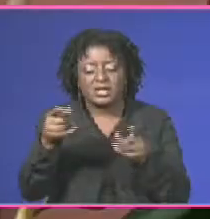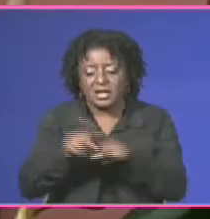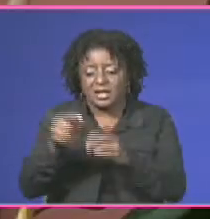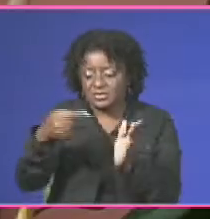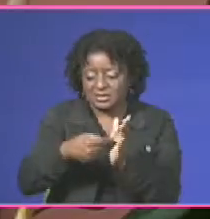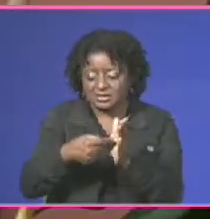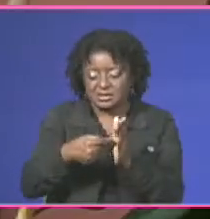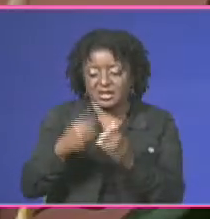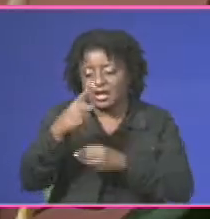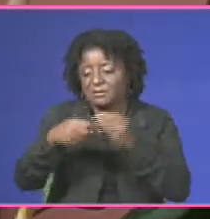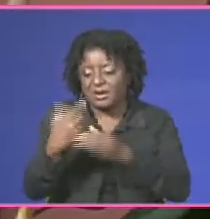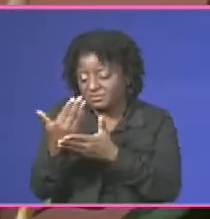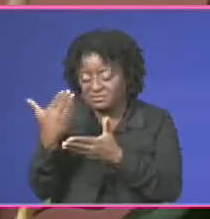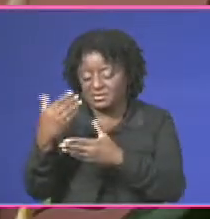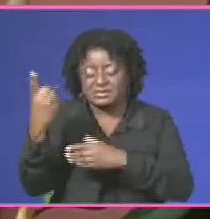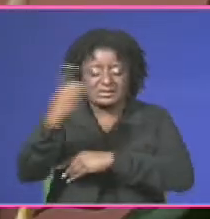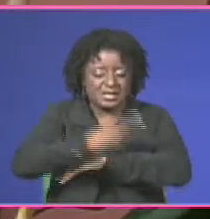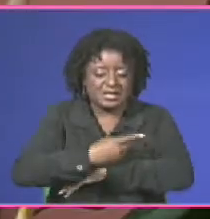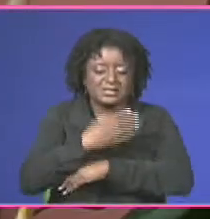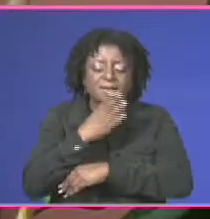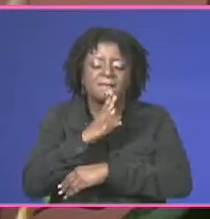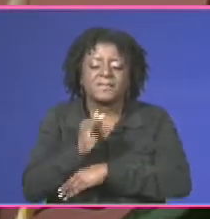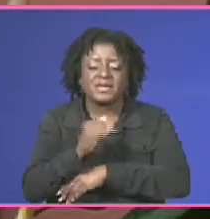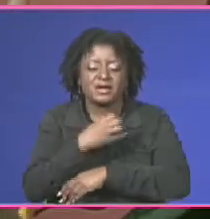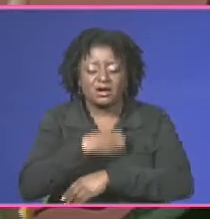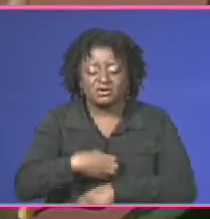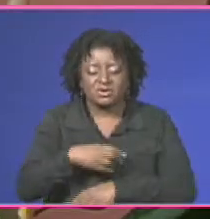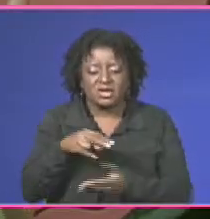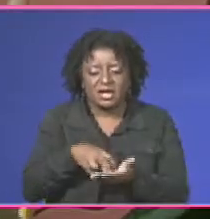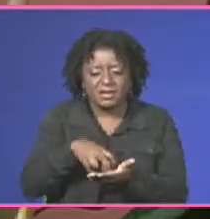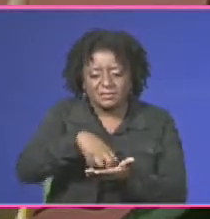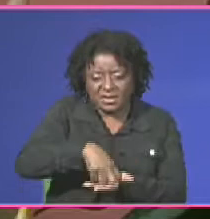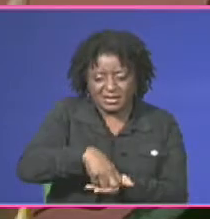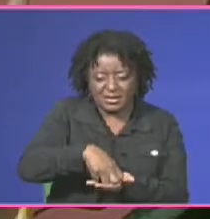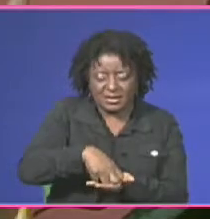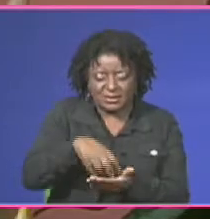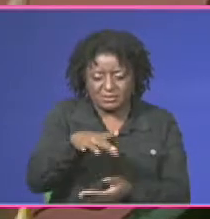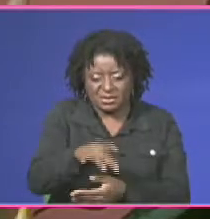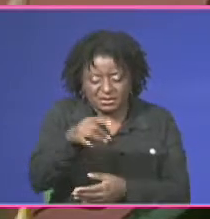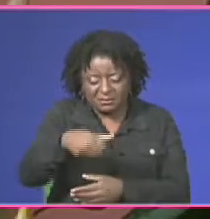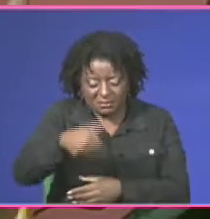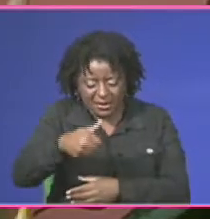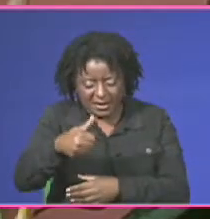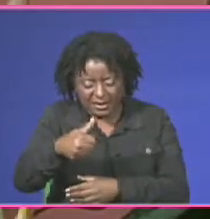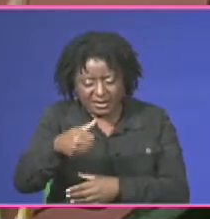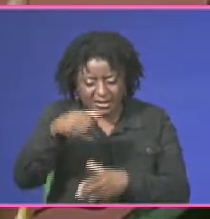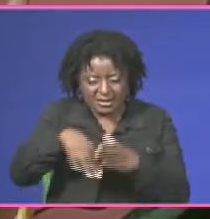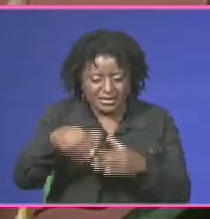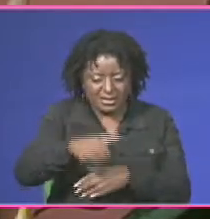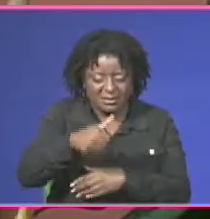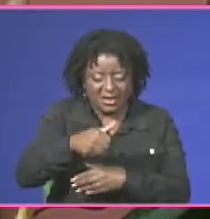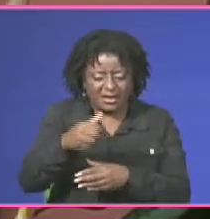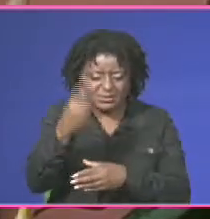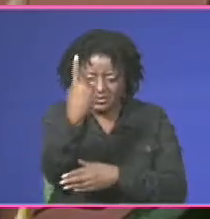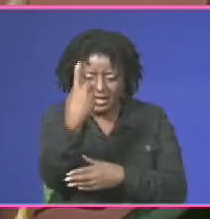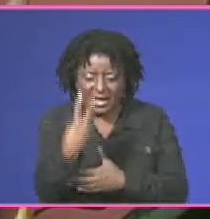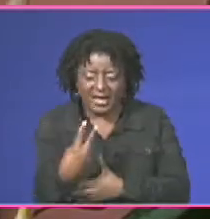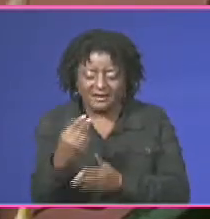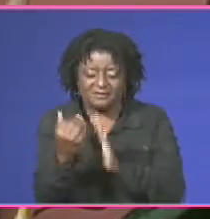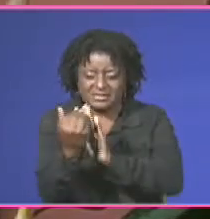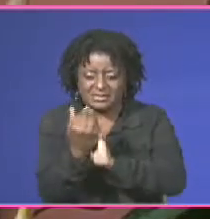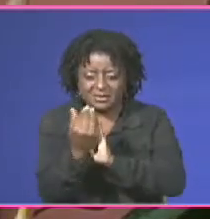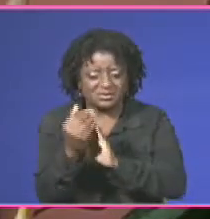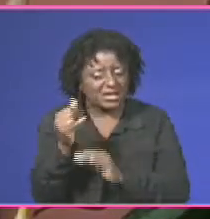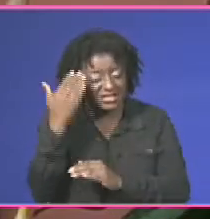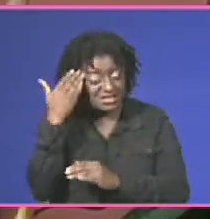I stooped down and I picked the bag up, and in that bag was a half of sandwich. I don't know who was eating it. I didn't